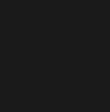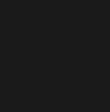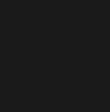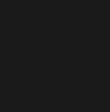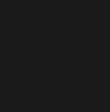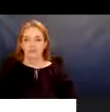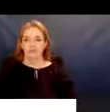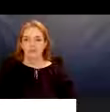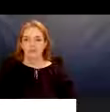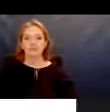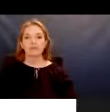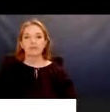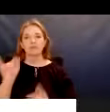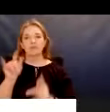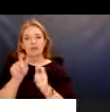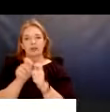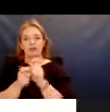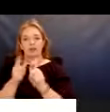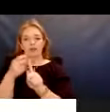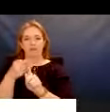changing it slightly from the previous line.